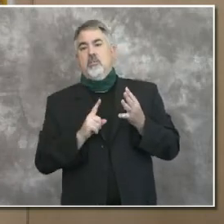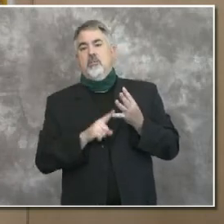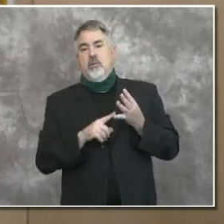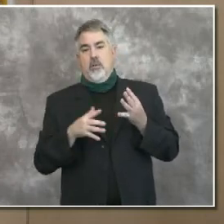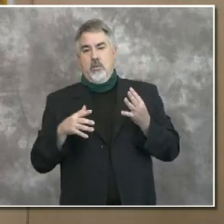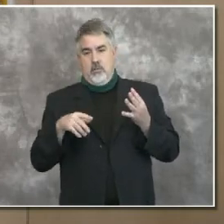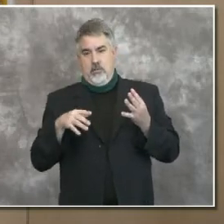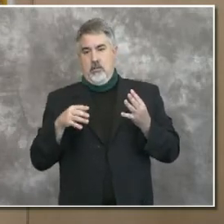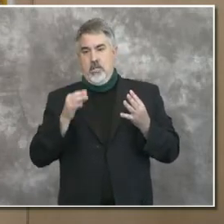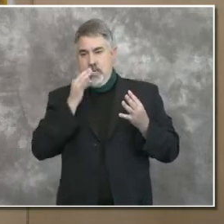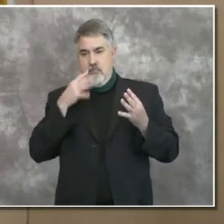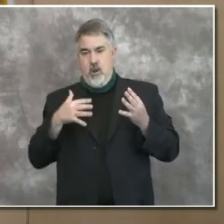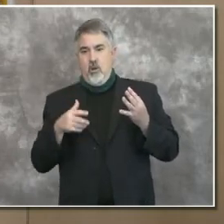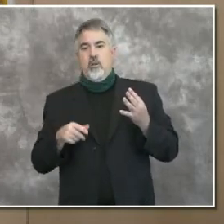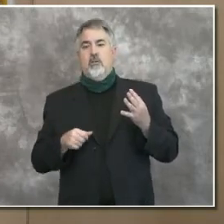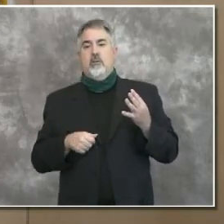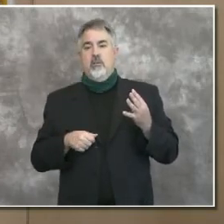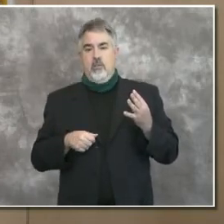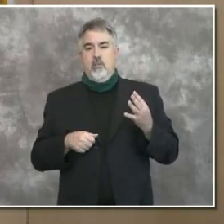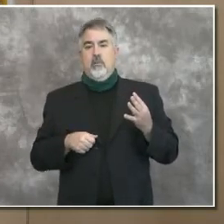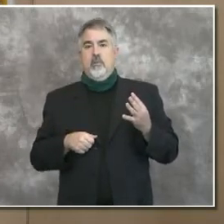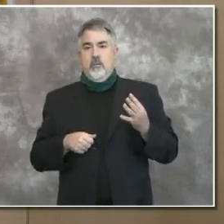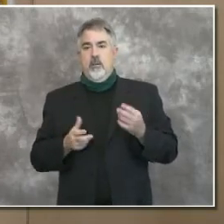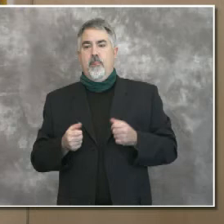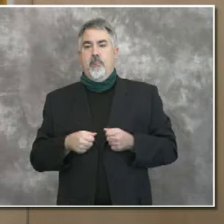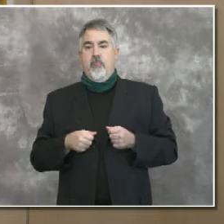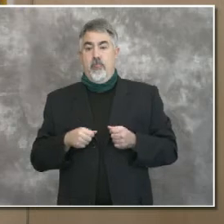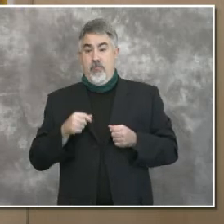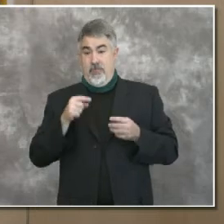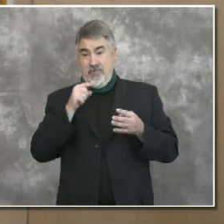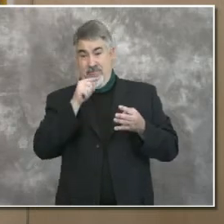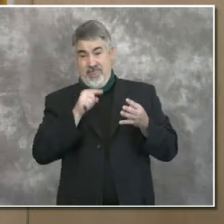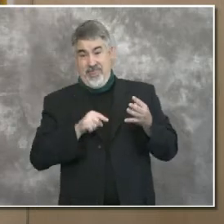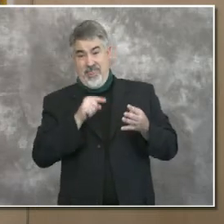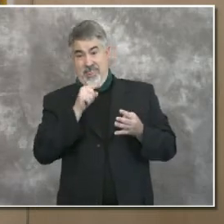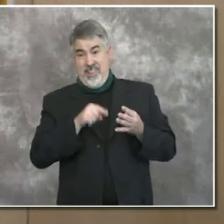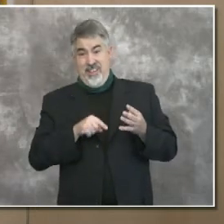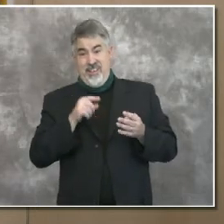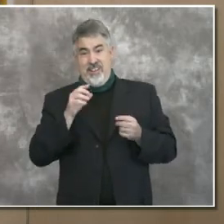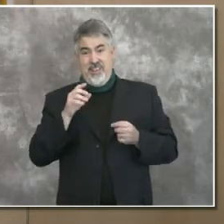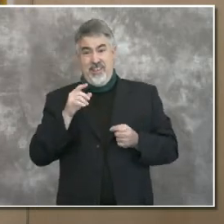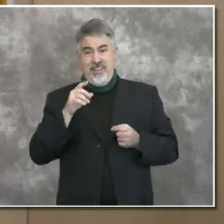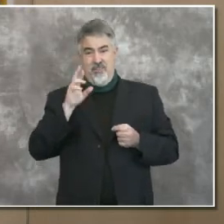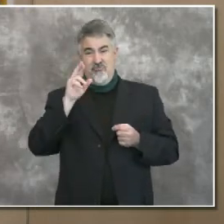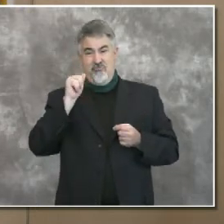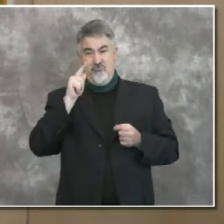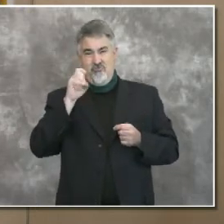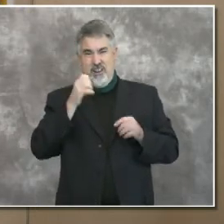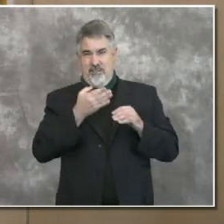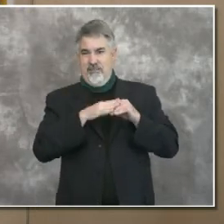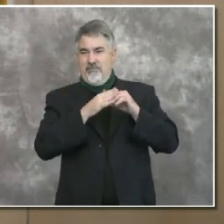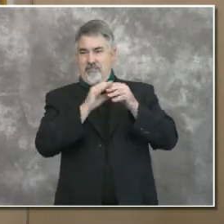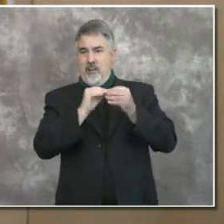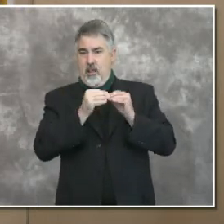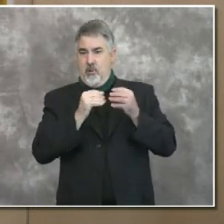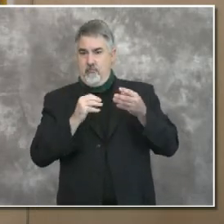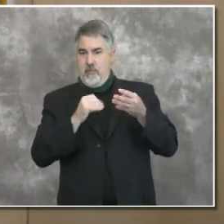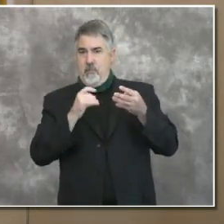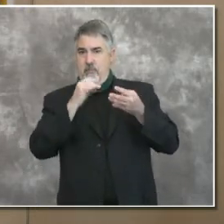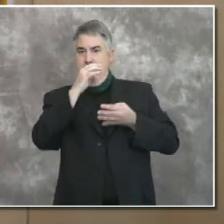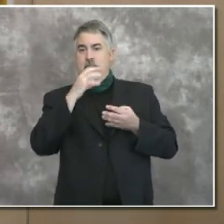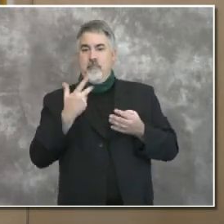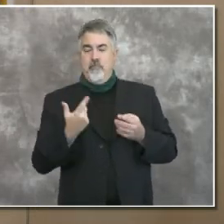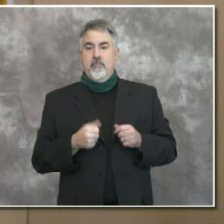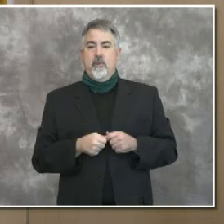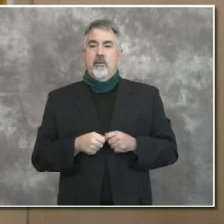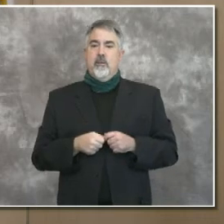We also have rates data on our website as well. So the information that